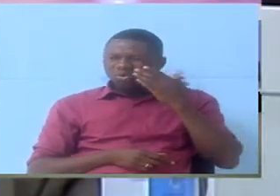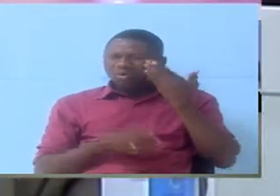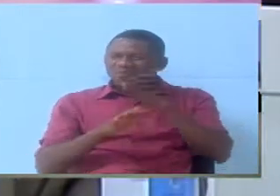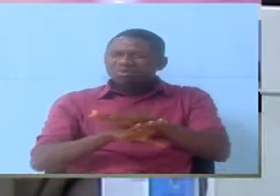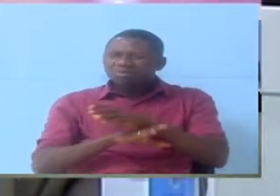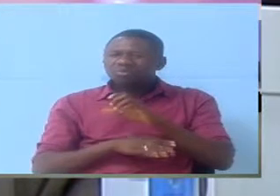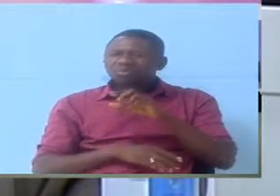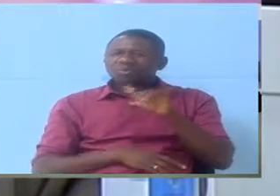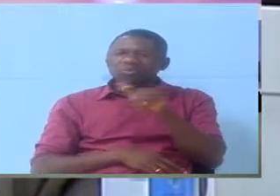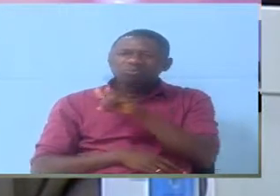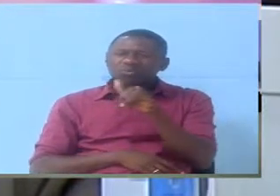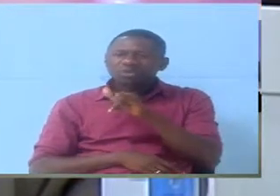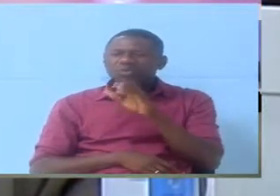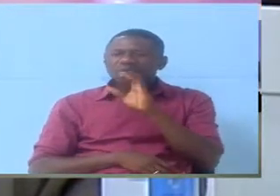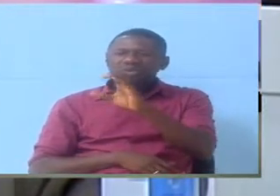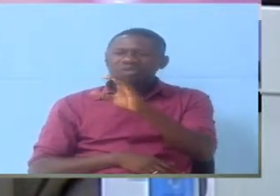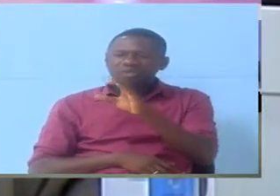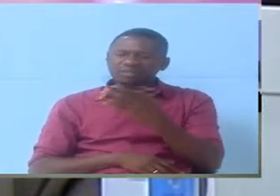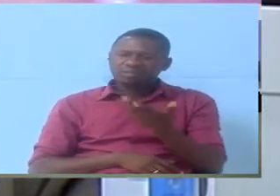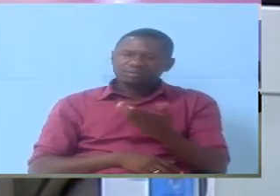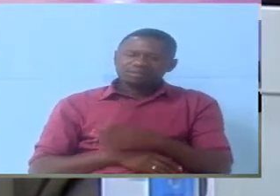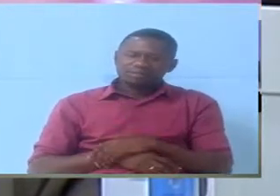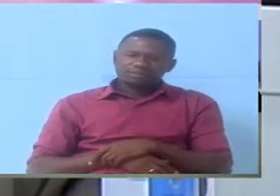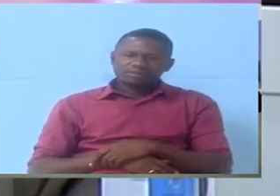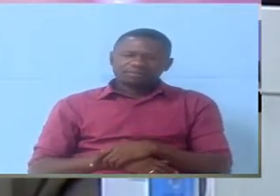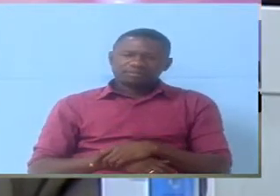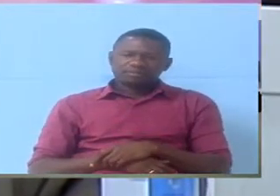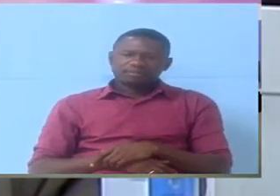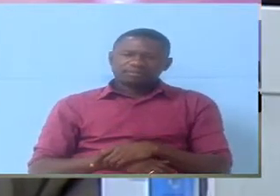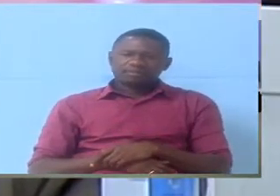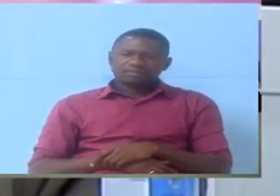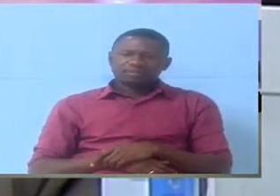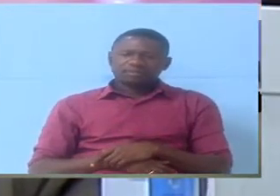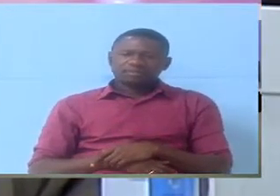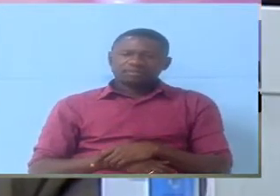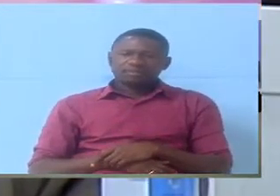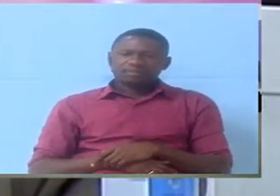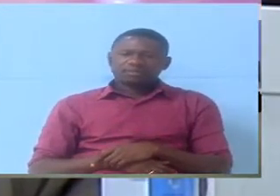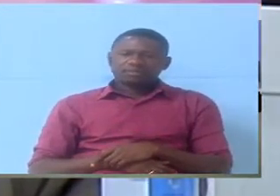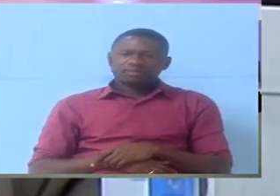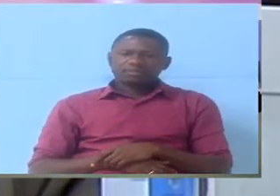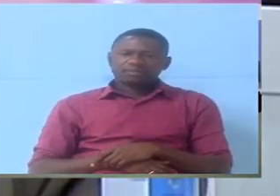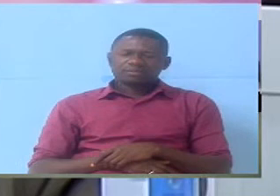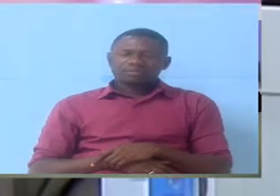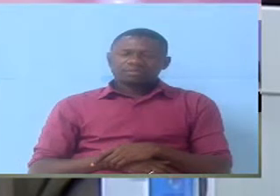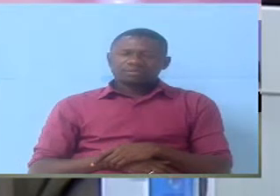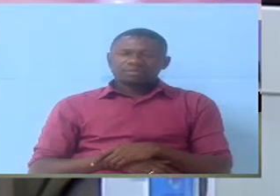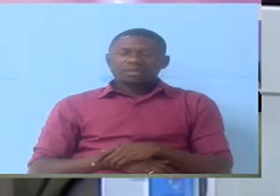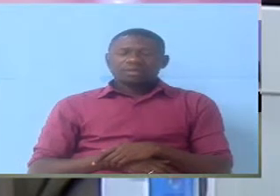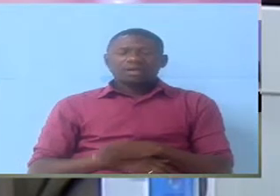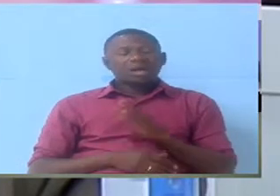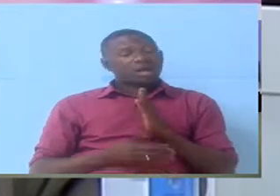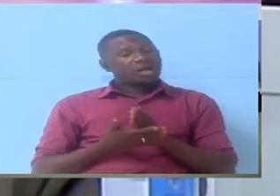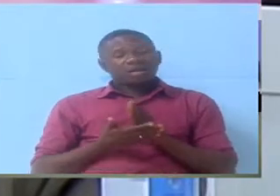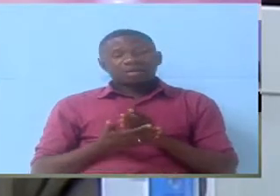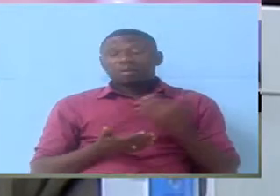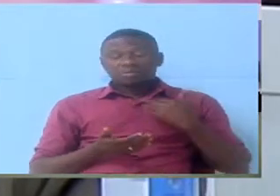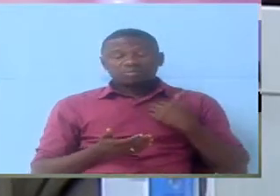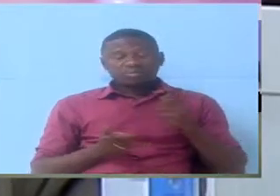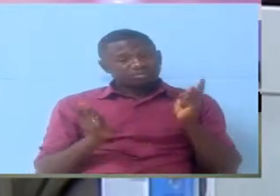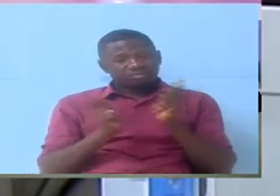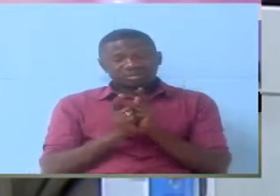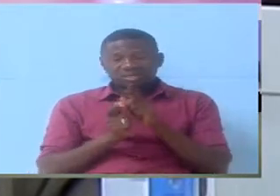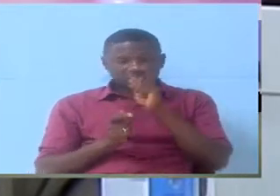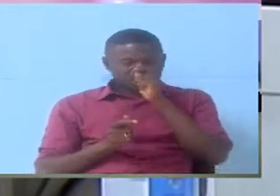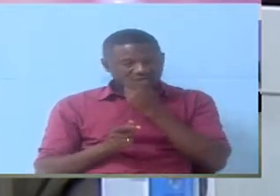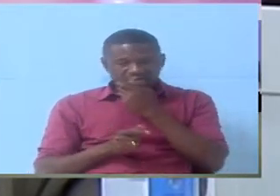Actually those I found at the crime scene, the already dead people. Na menu tara ko ketadame wo